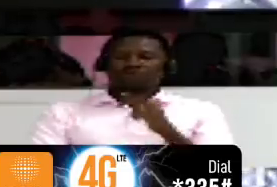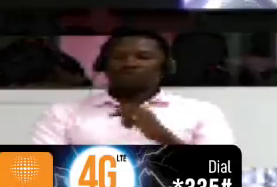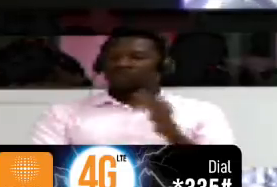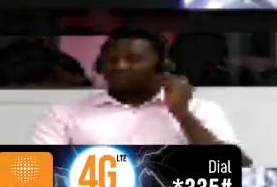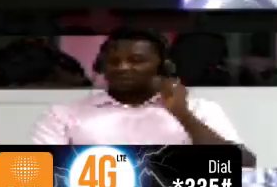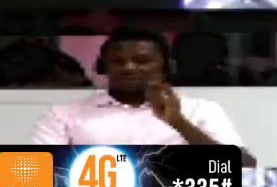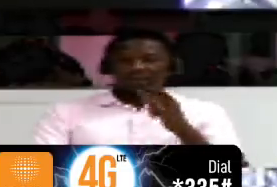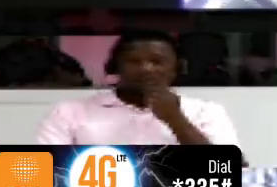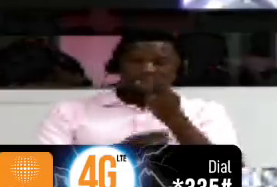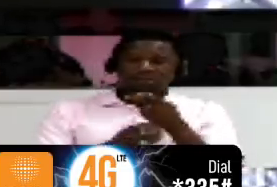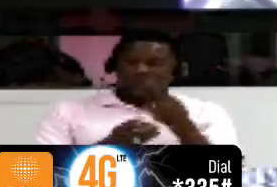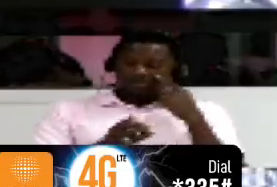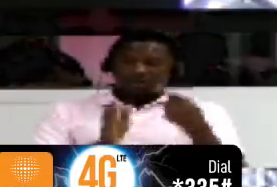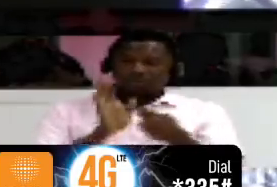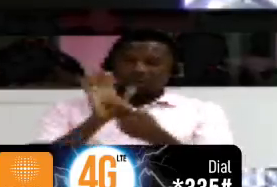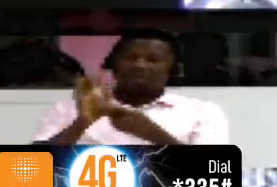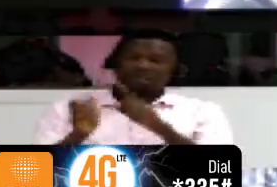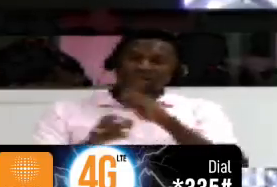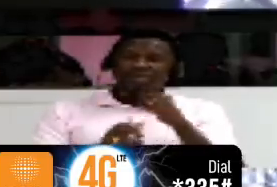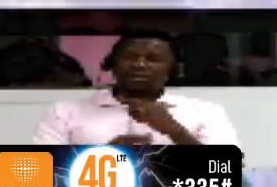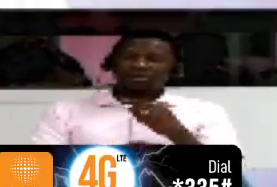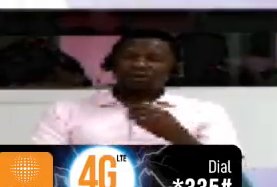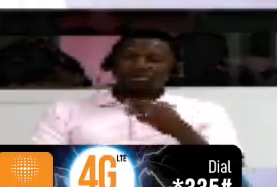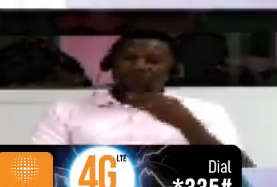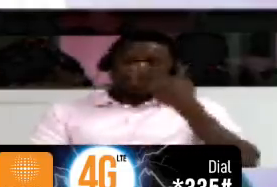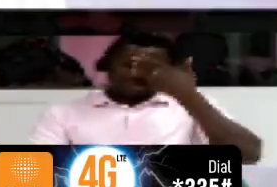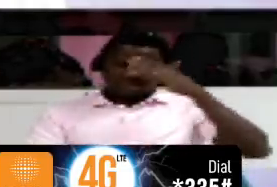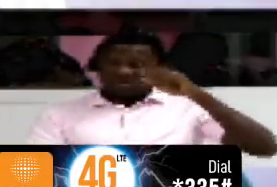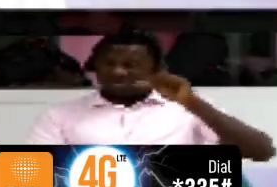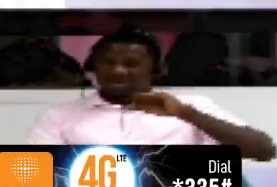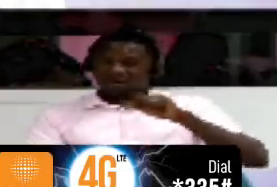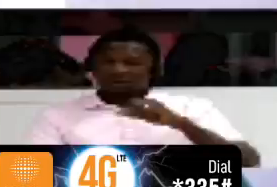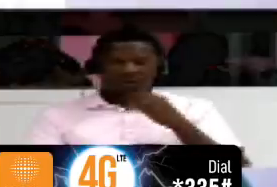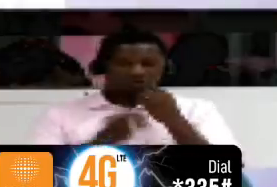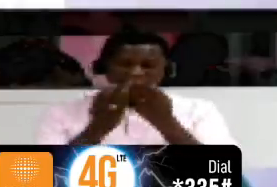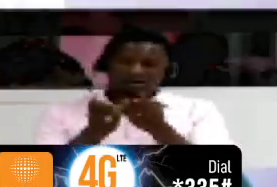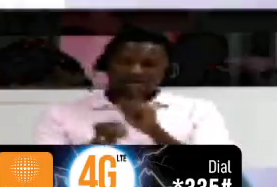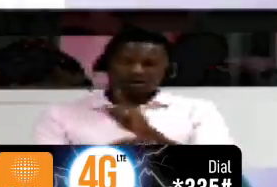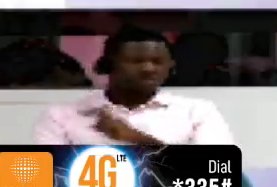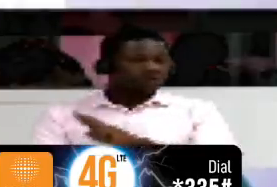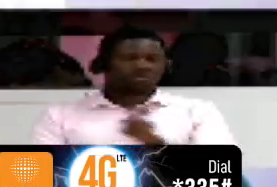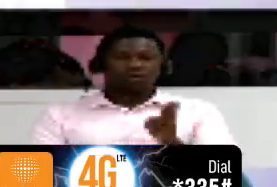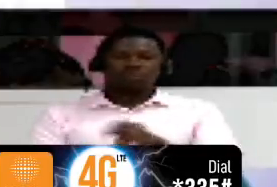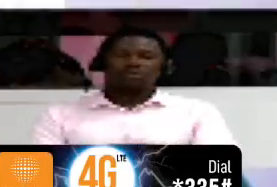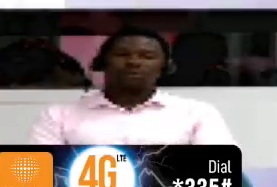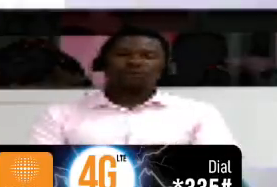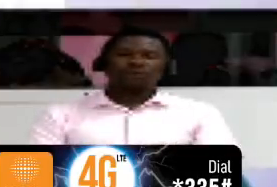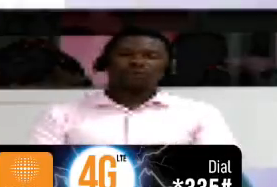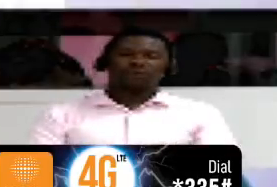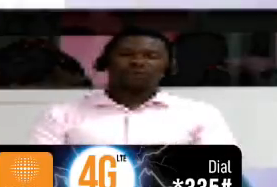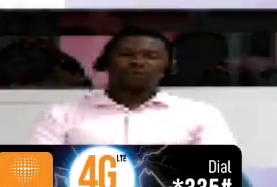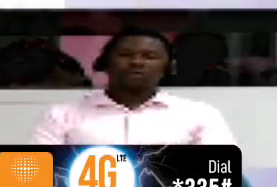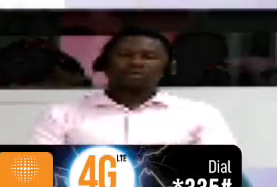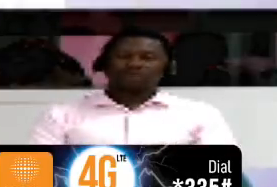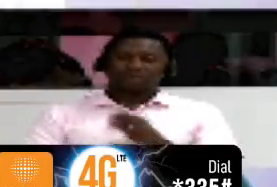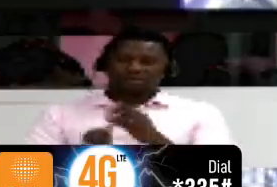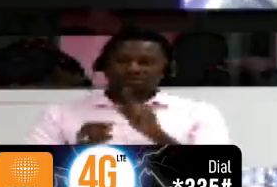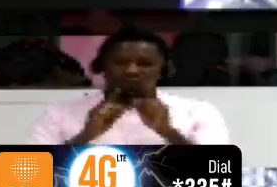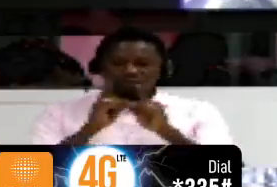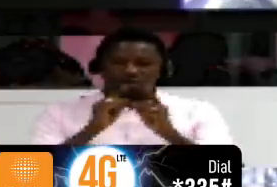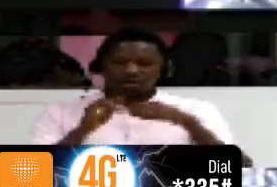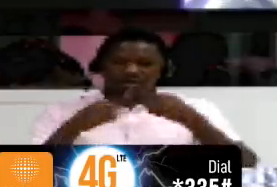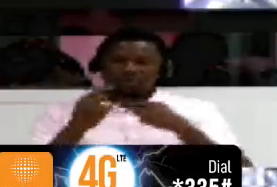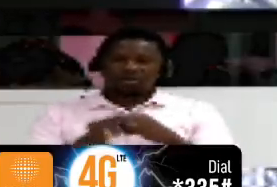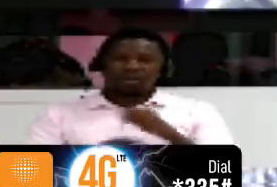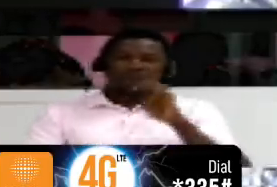any kind of disciplinary issue. She did not. So let's talk about your interview with Ibrahima's friend.